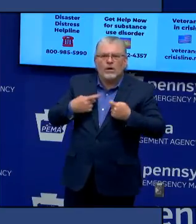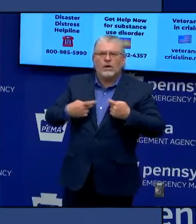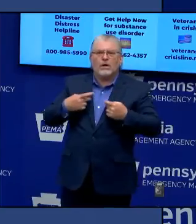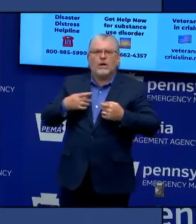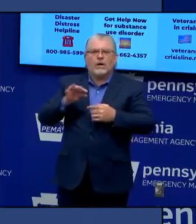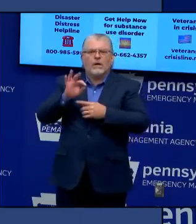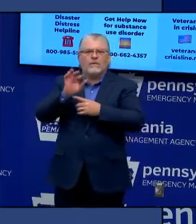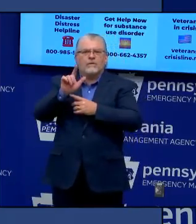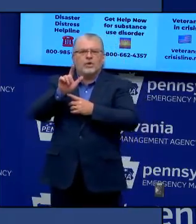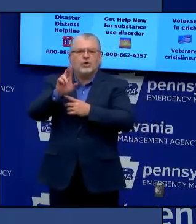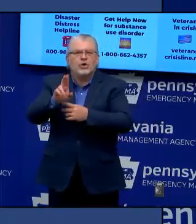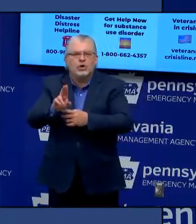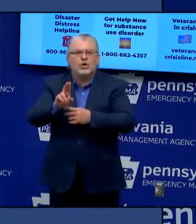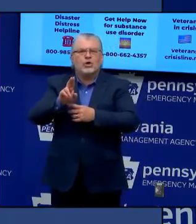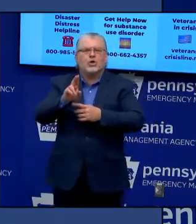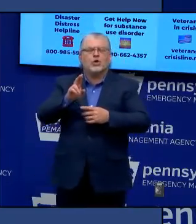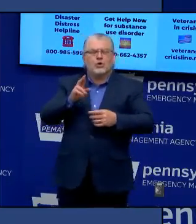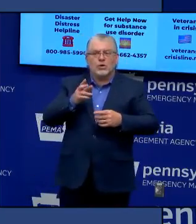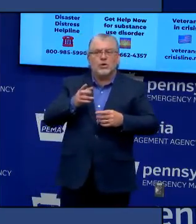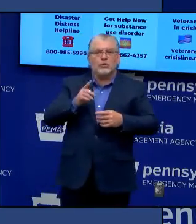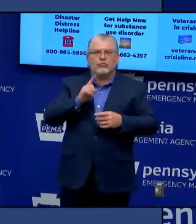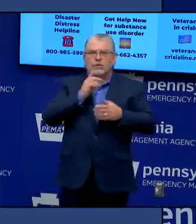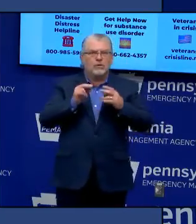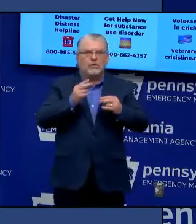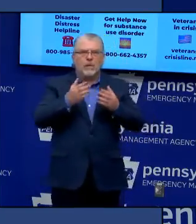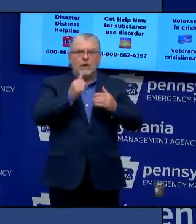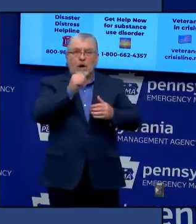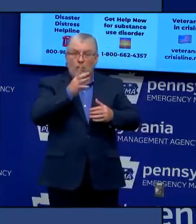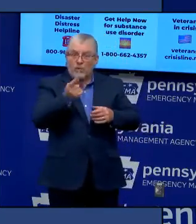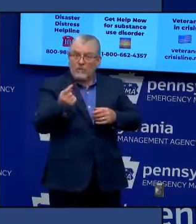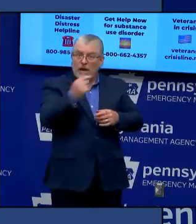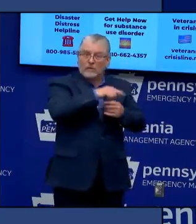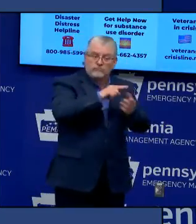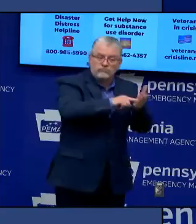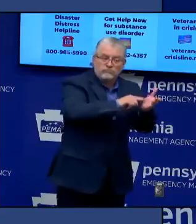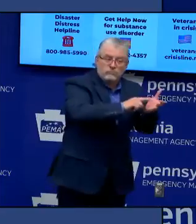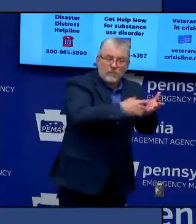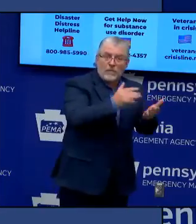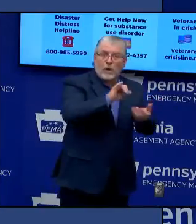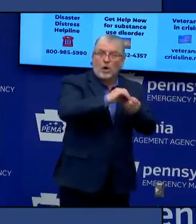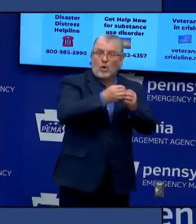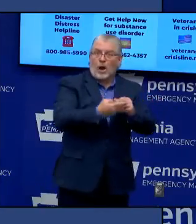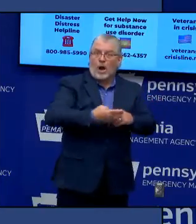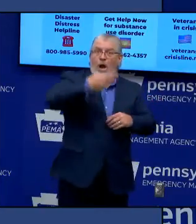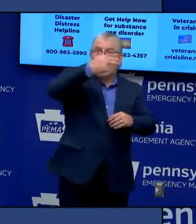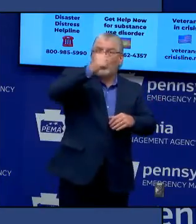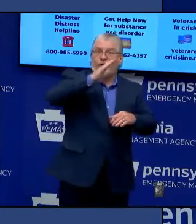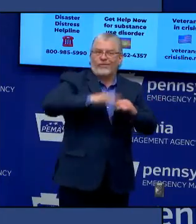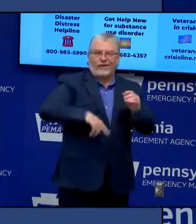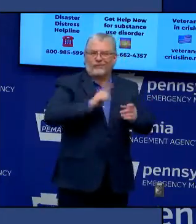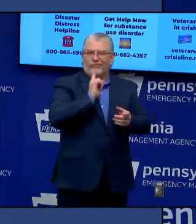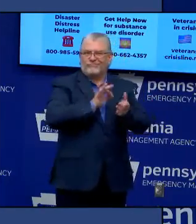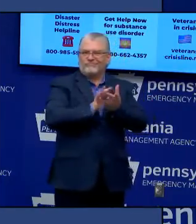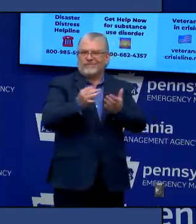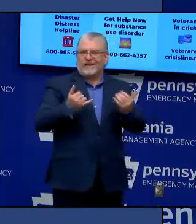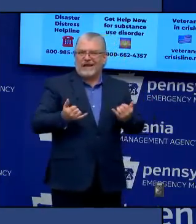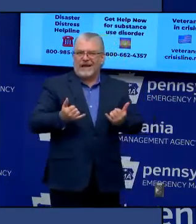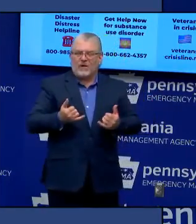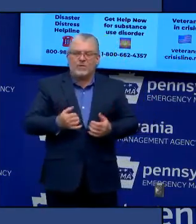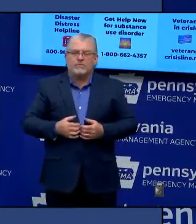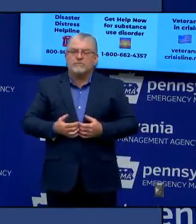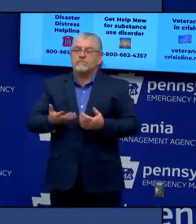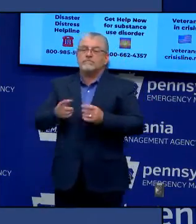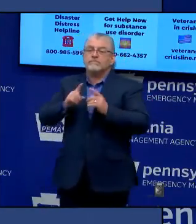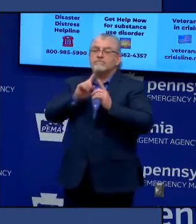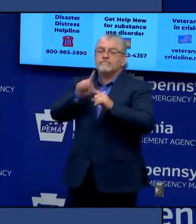staff and our epidemiologists are pleased to look at any study and to kind of take another look at our